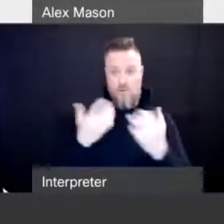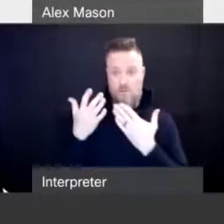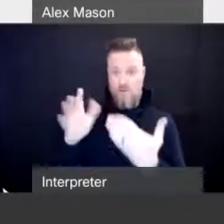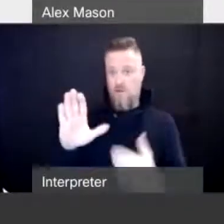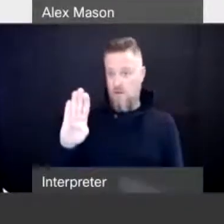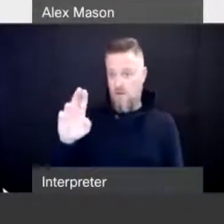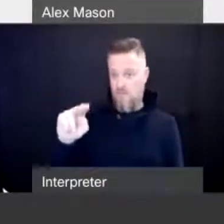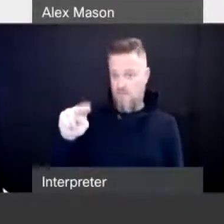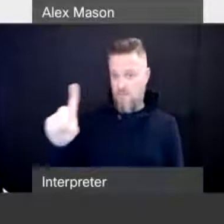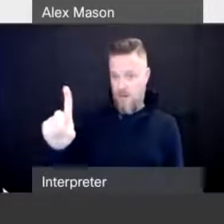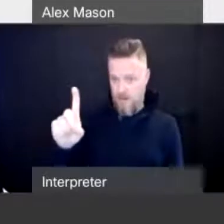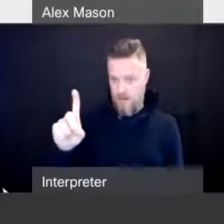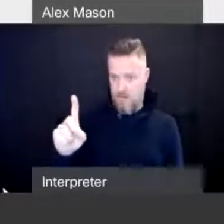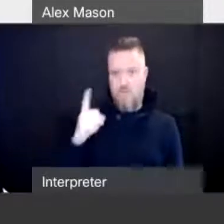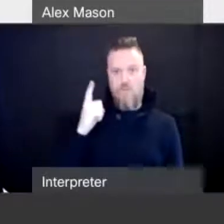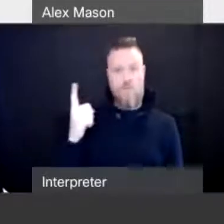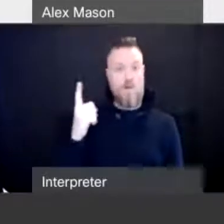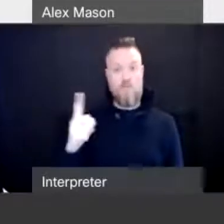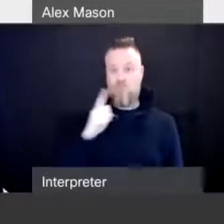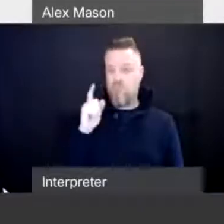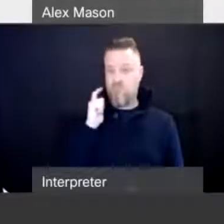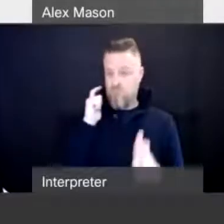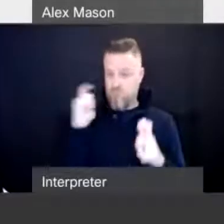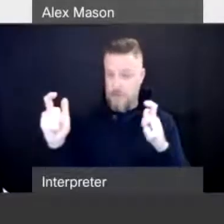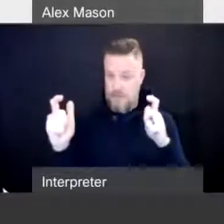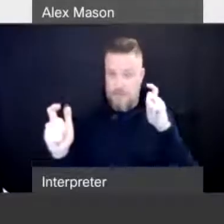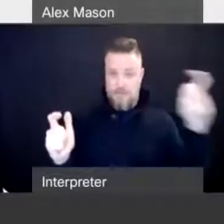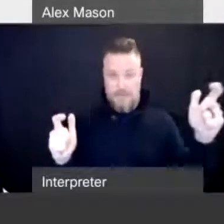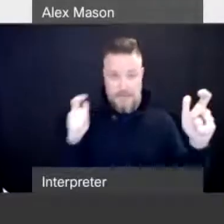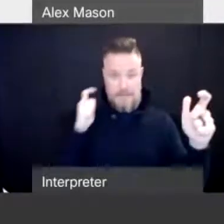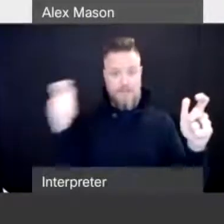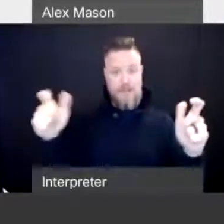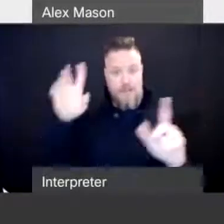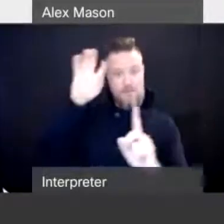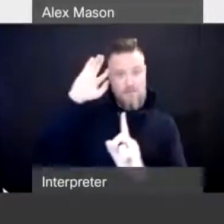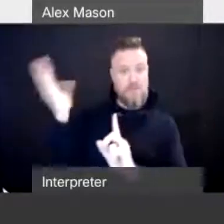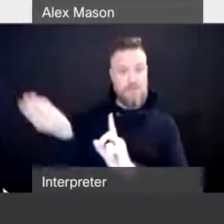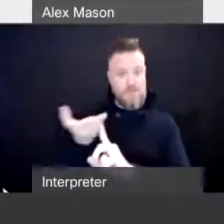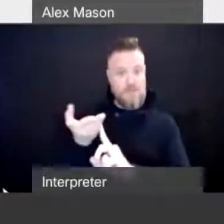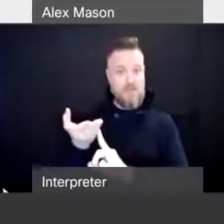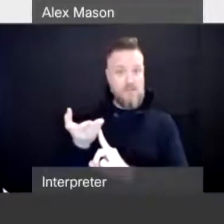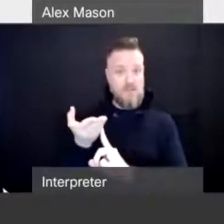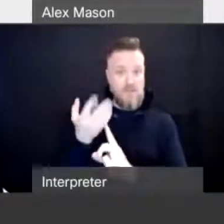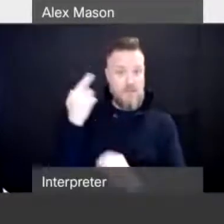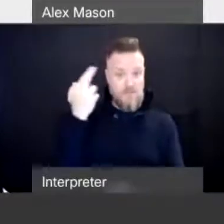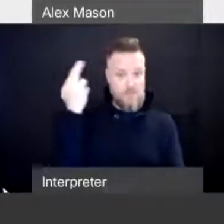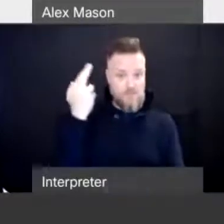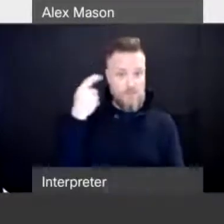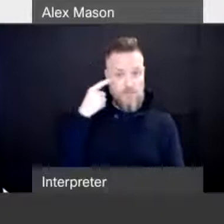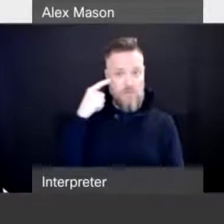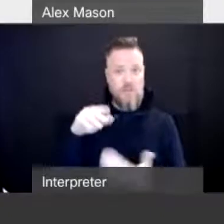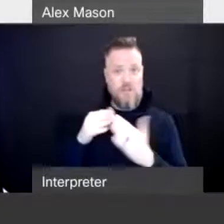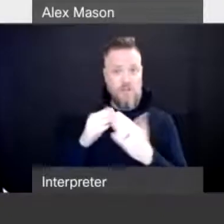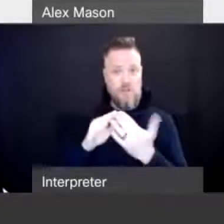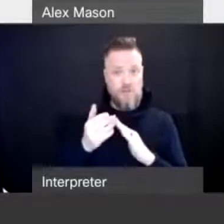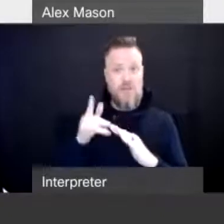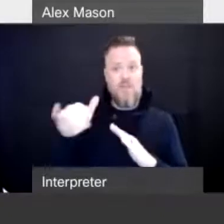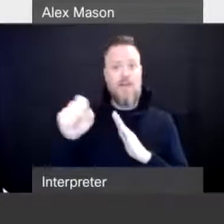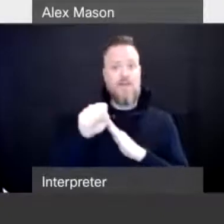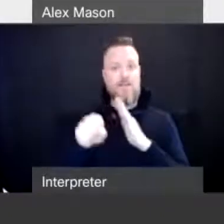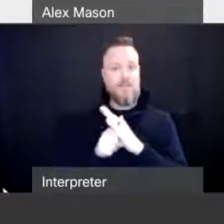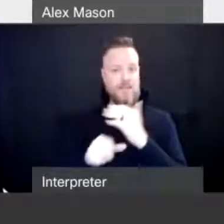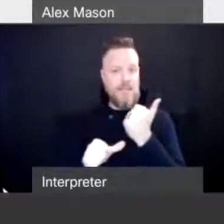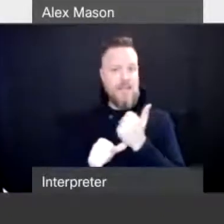the big selling points to the community is the fact of the state aid, the